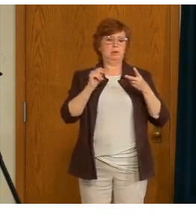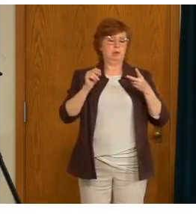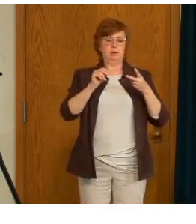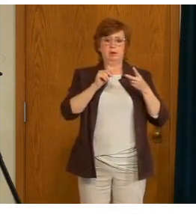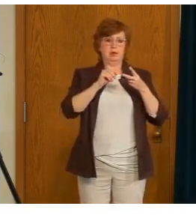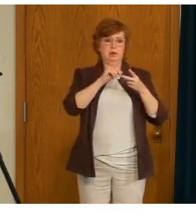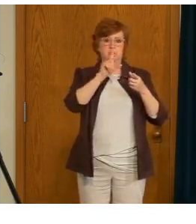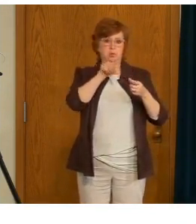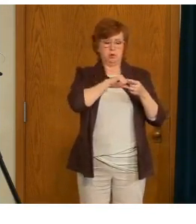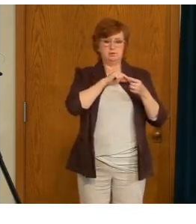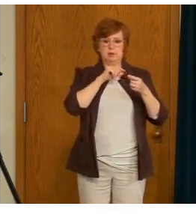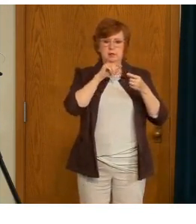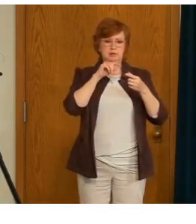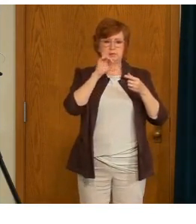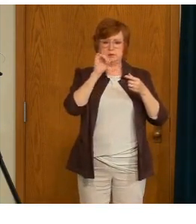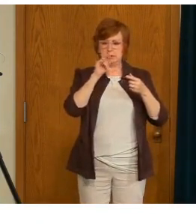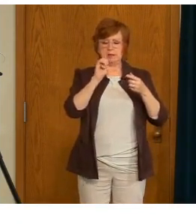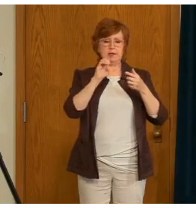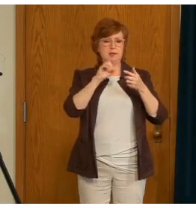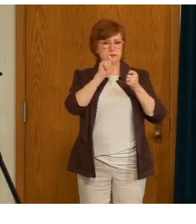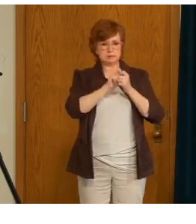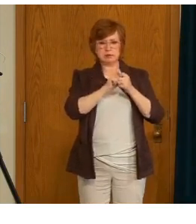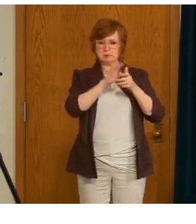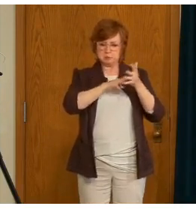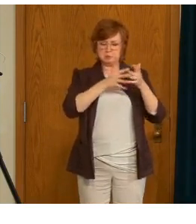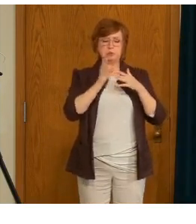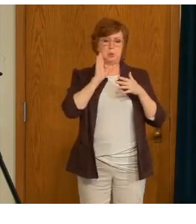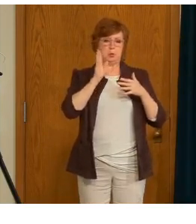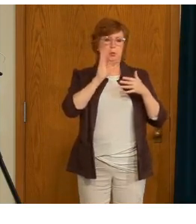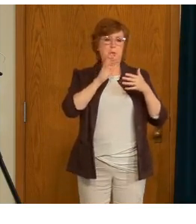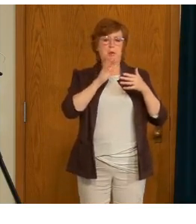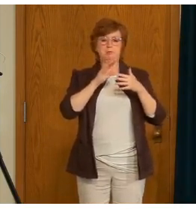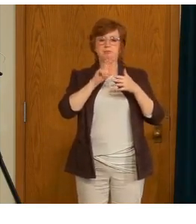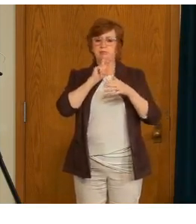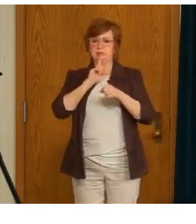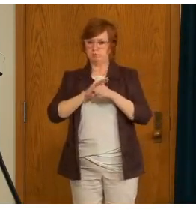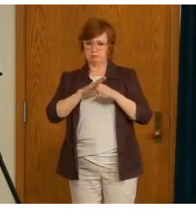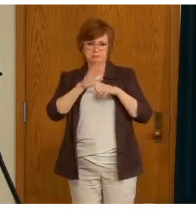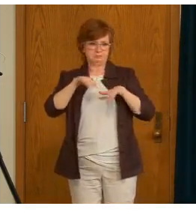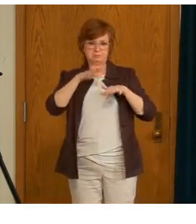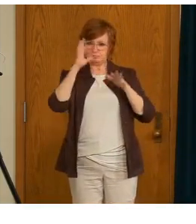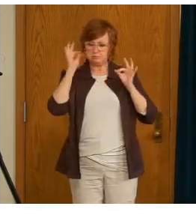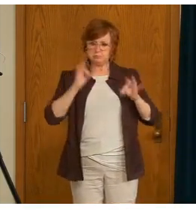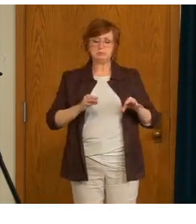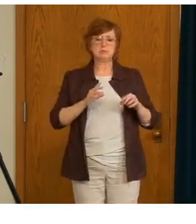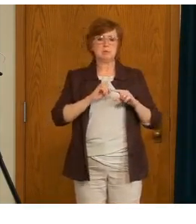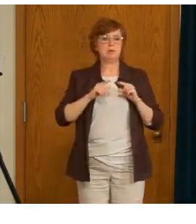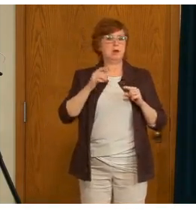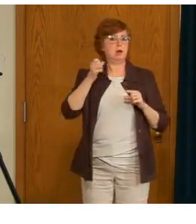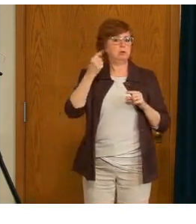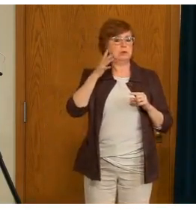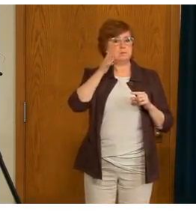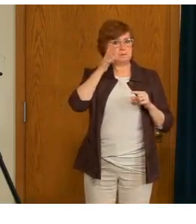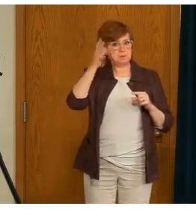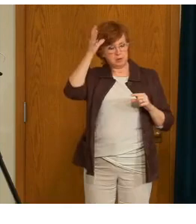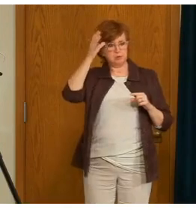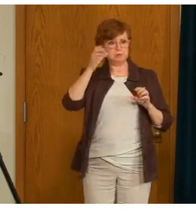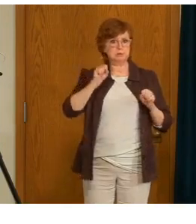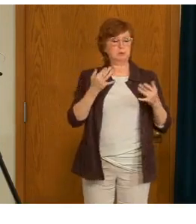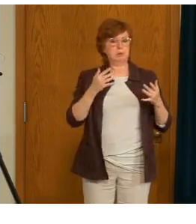And parents can anticipate a public announcement along with communication from public health and school divisions regarding the administration